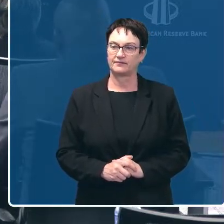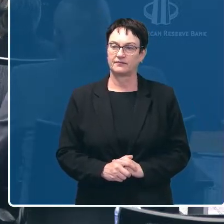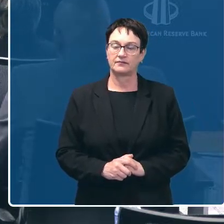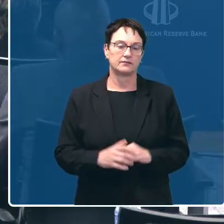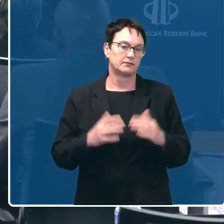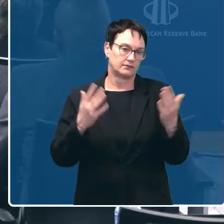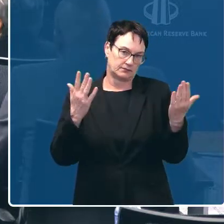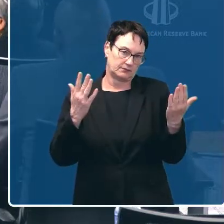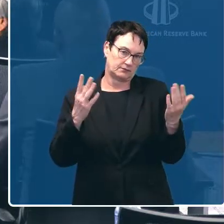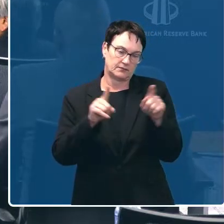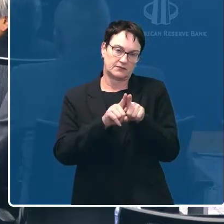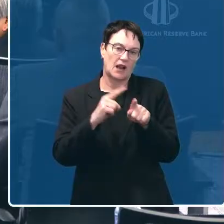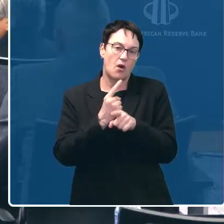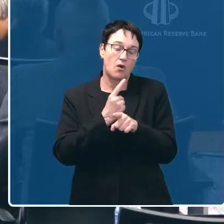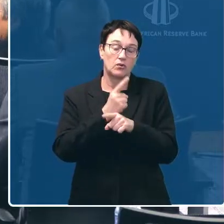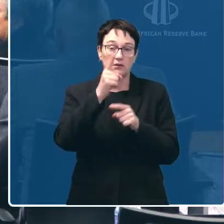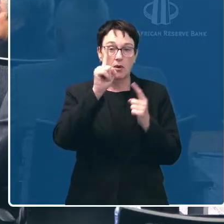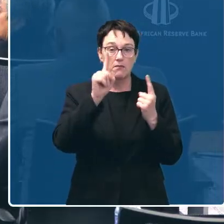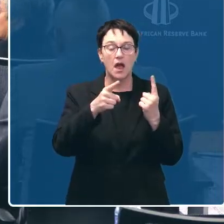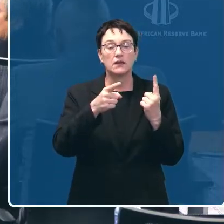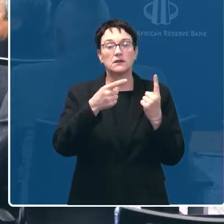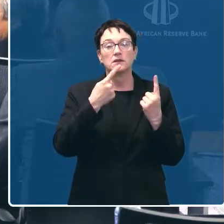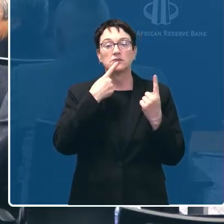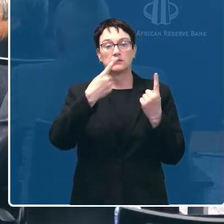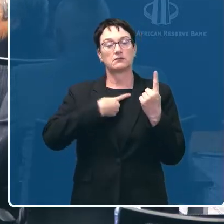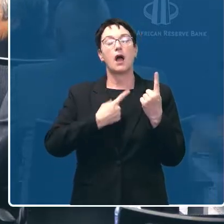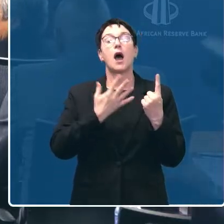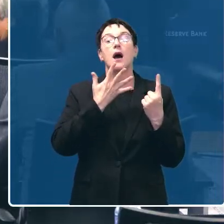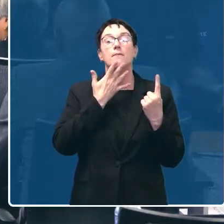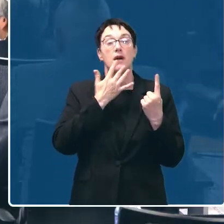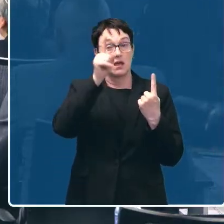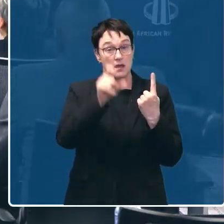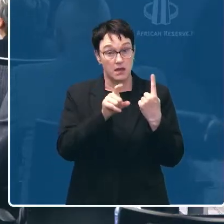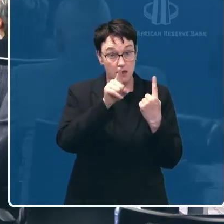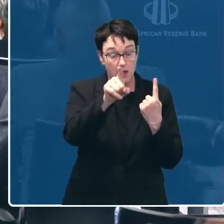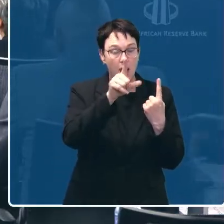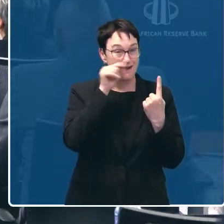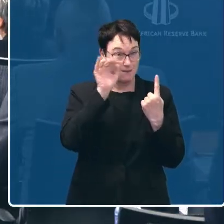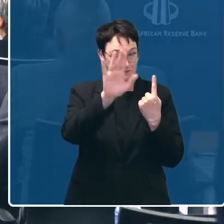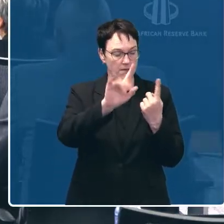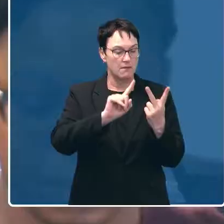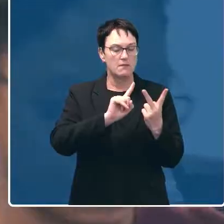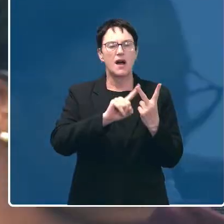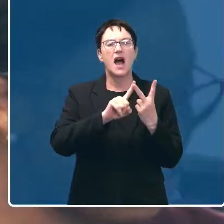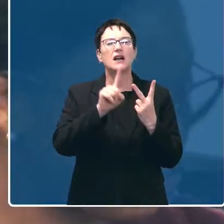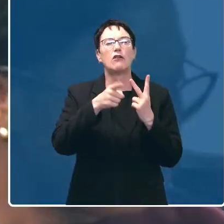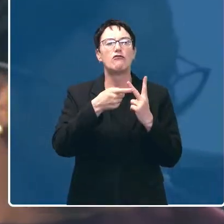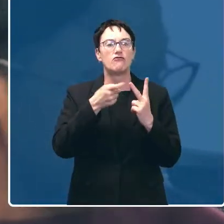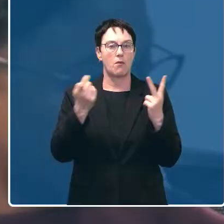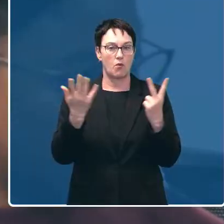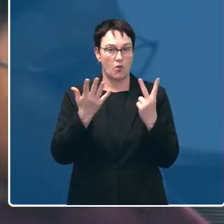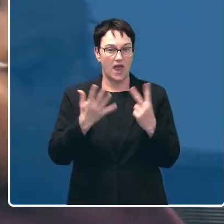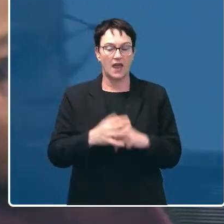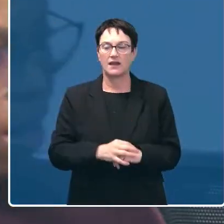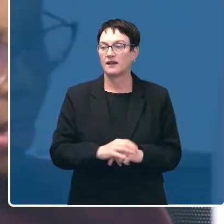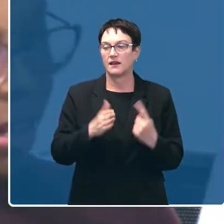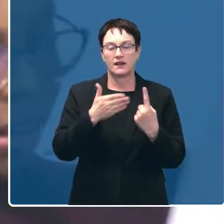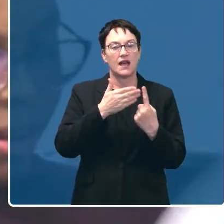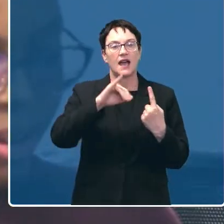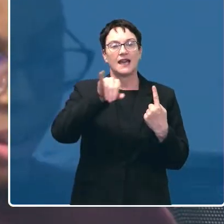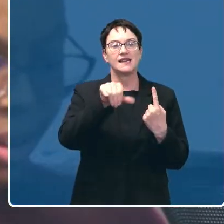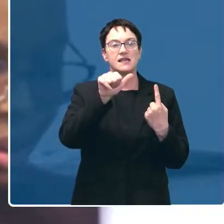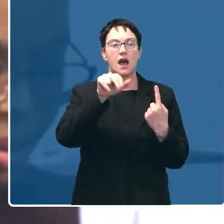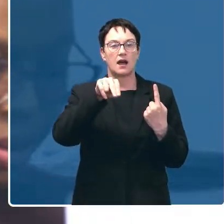As usual, please identify yourself and the media house you represent. Jana Marx from Business